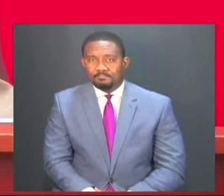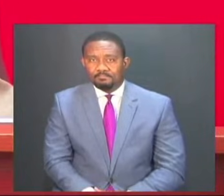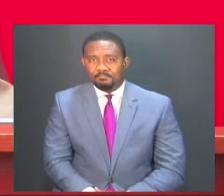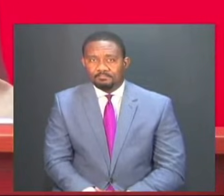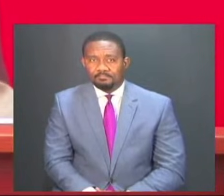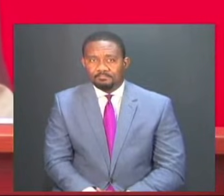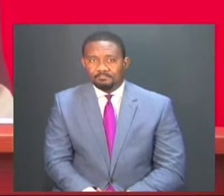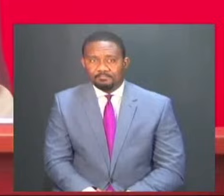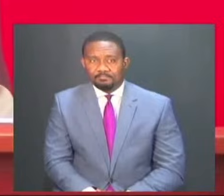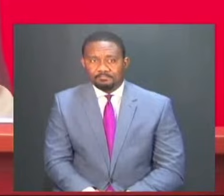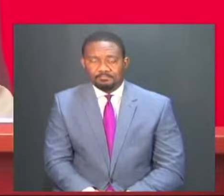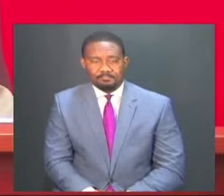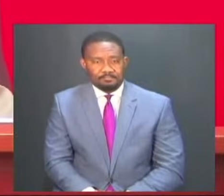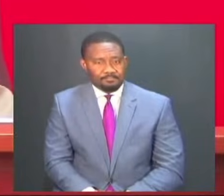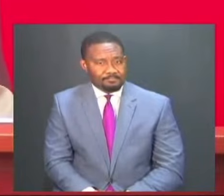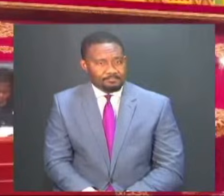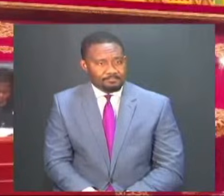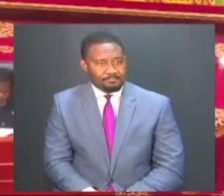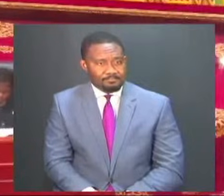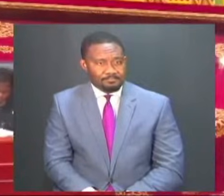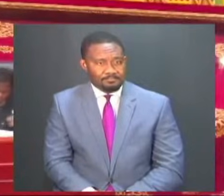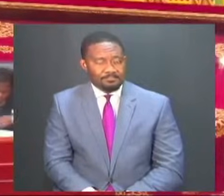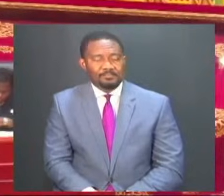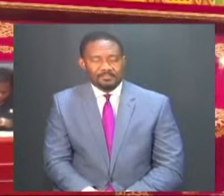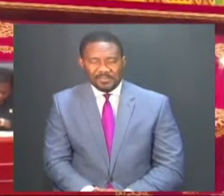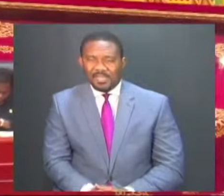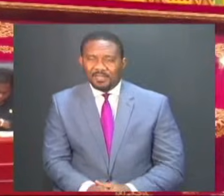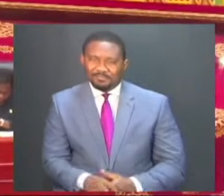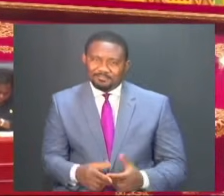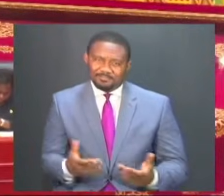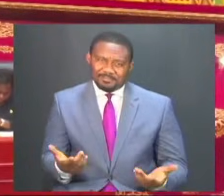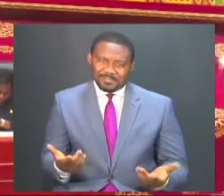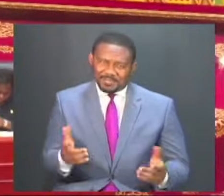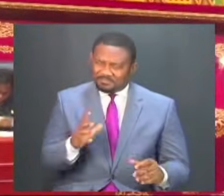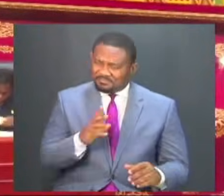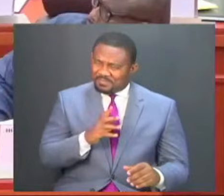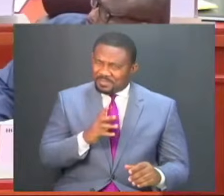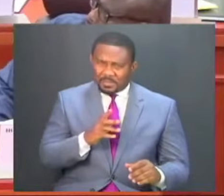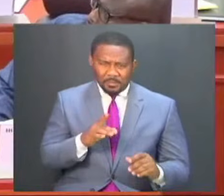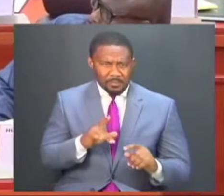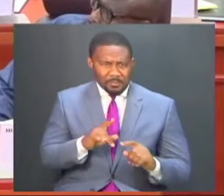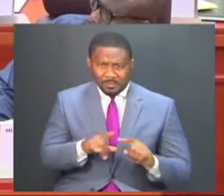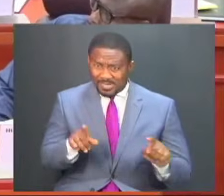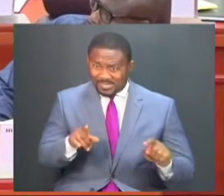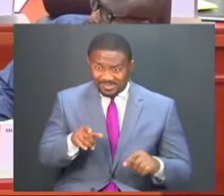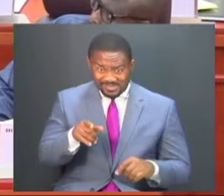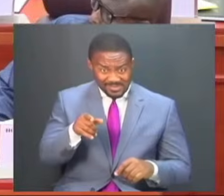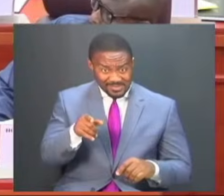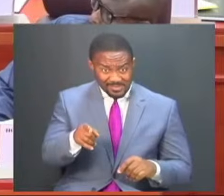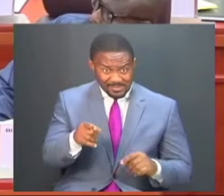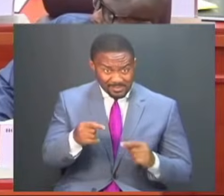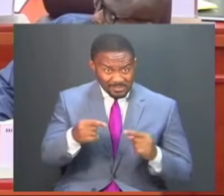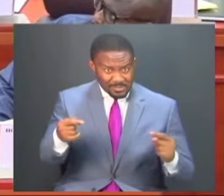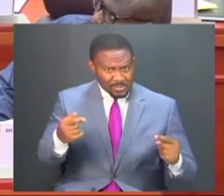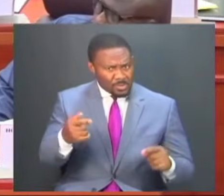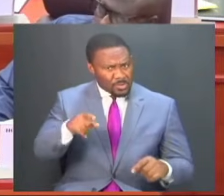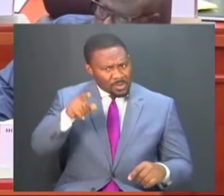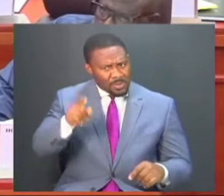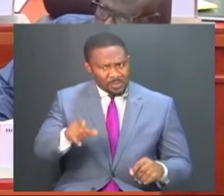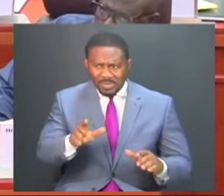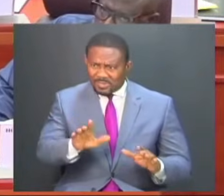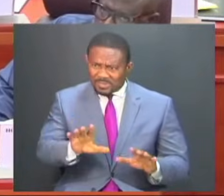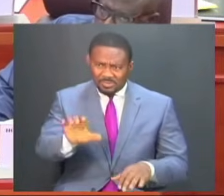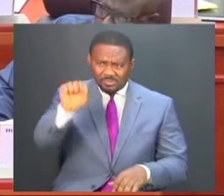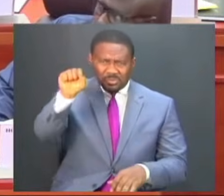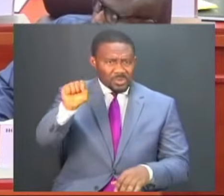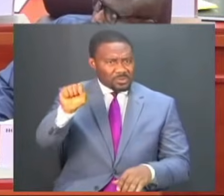Honourable members, yes. We have been cooperating. Yes. This one we are opposed. We have to break into committee of the whole.